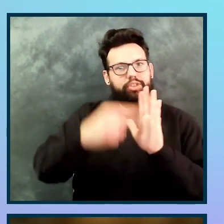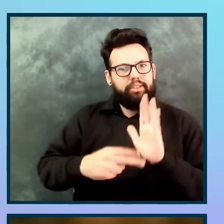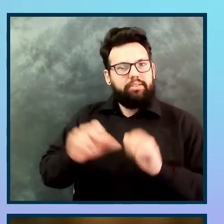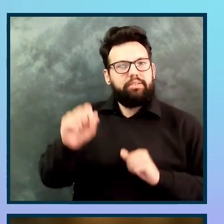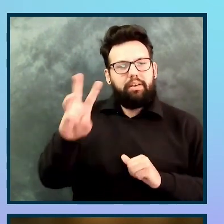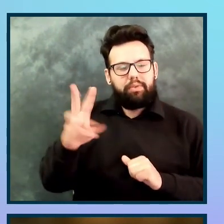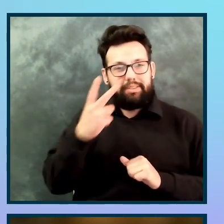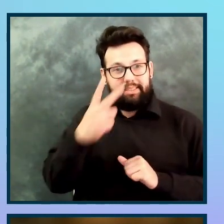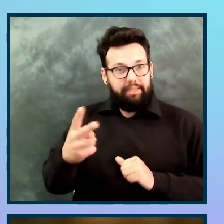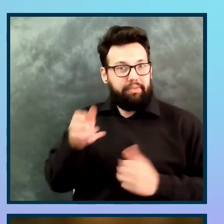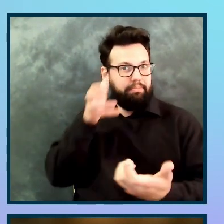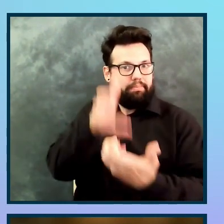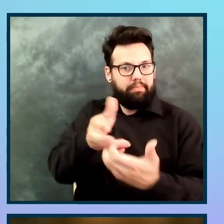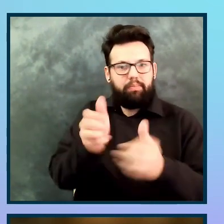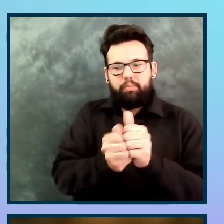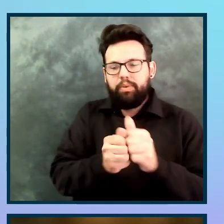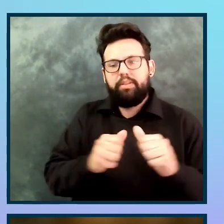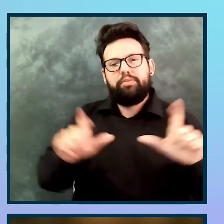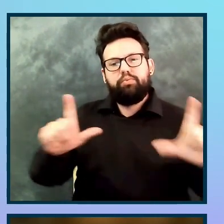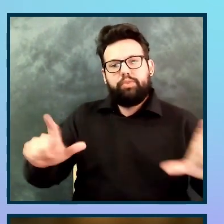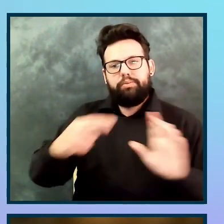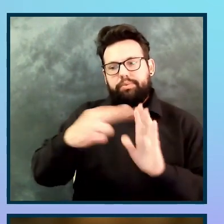compatible.